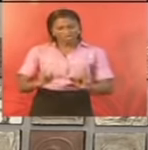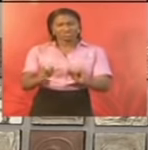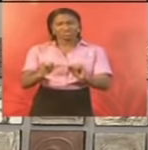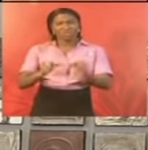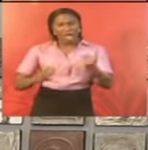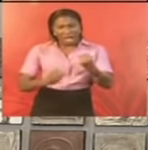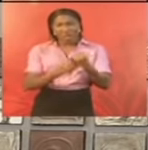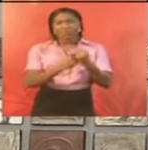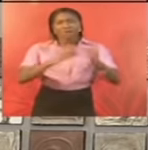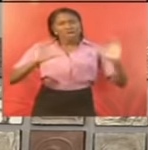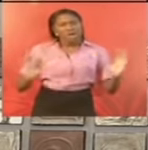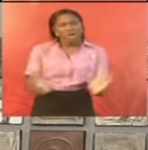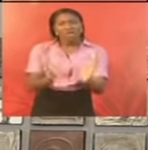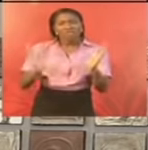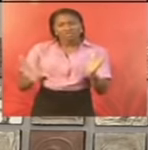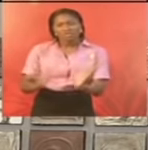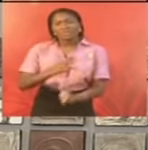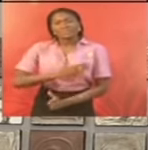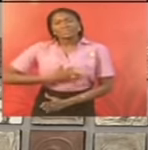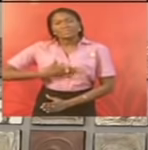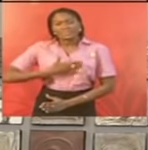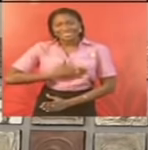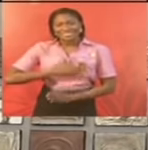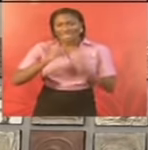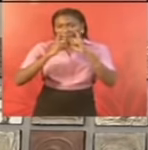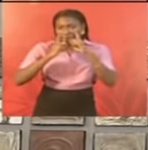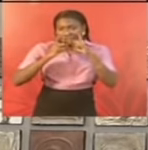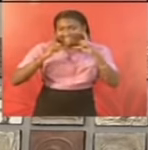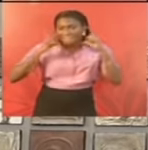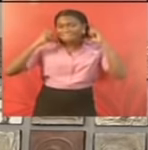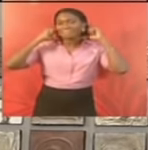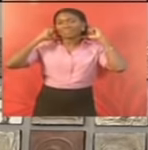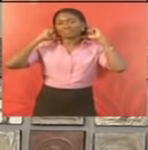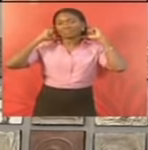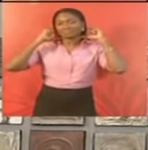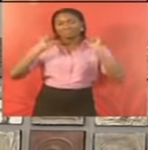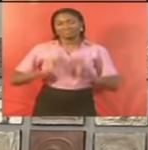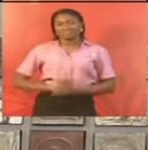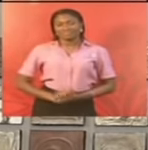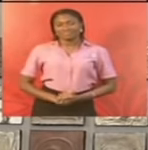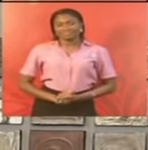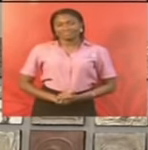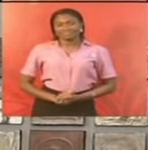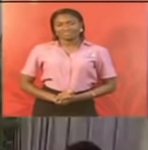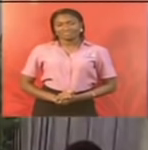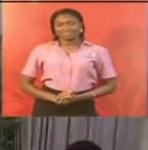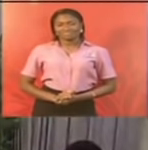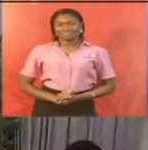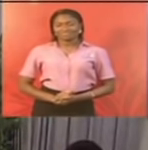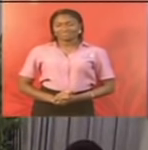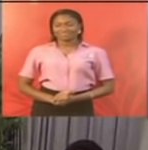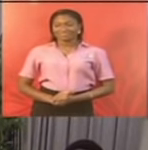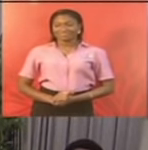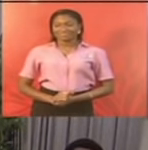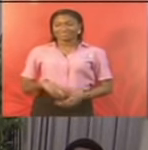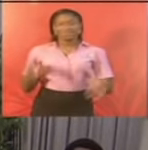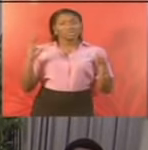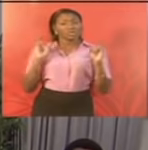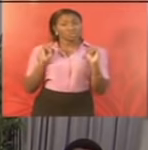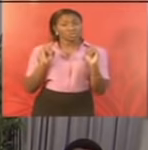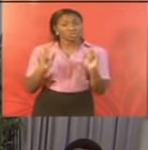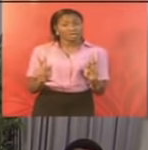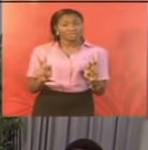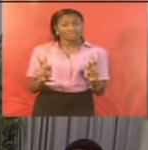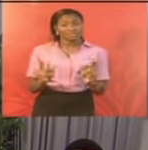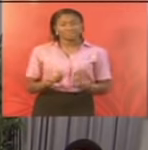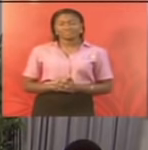and insist that the face coverings be worn as now prescribed in law. Okay, so I will get back to Mr. Cummins's